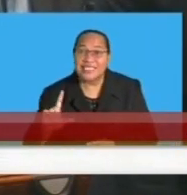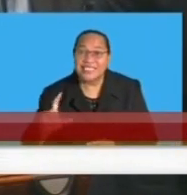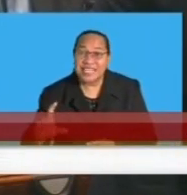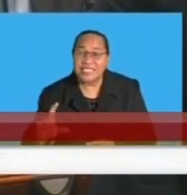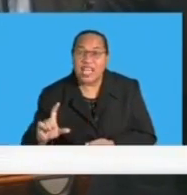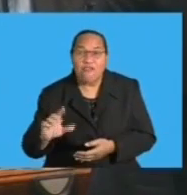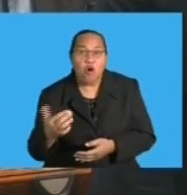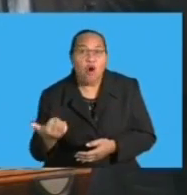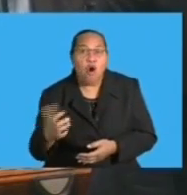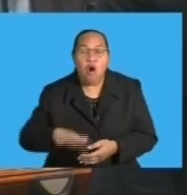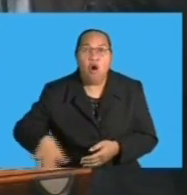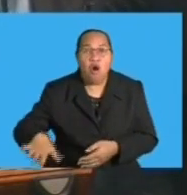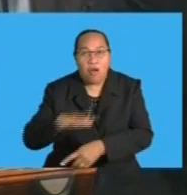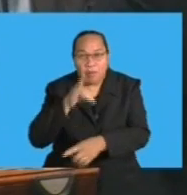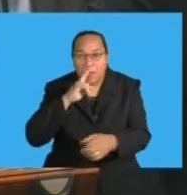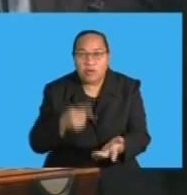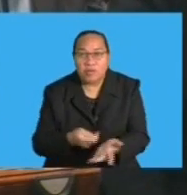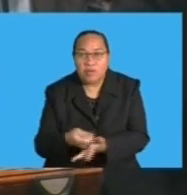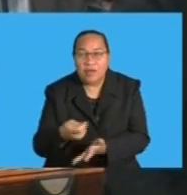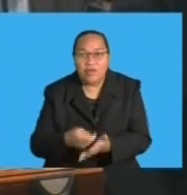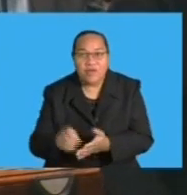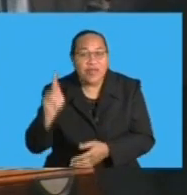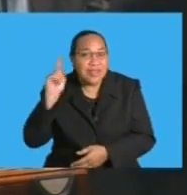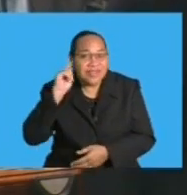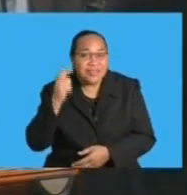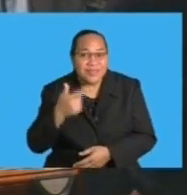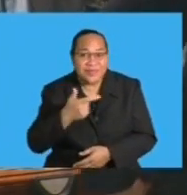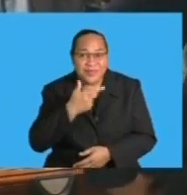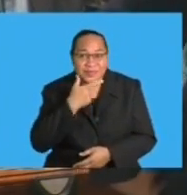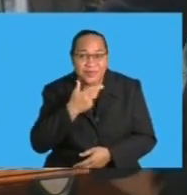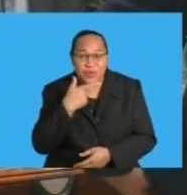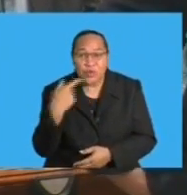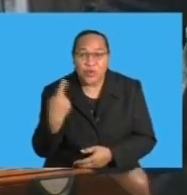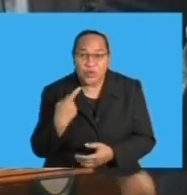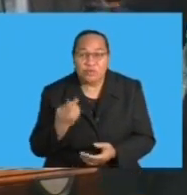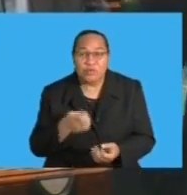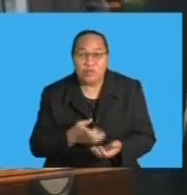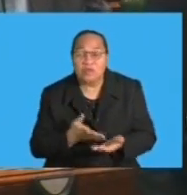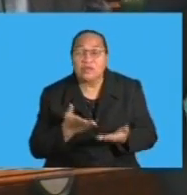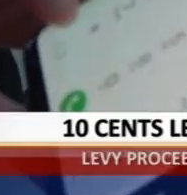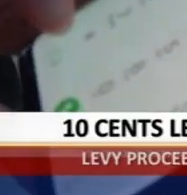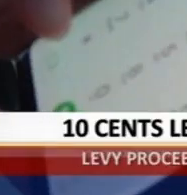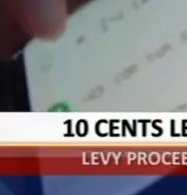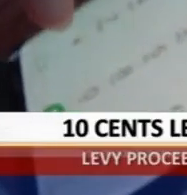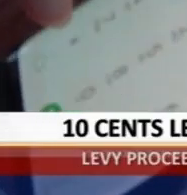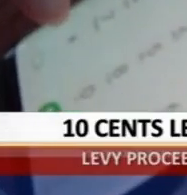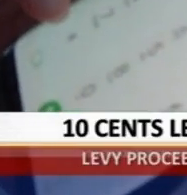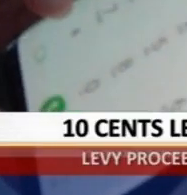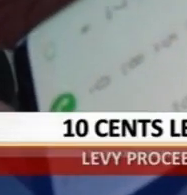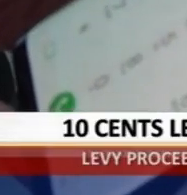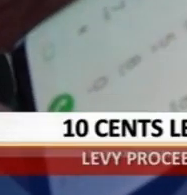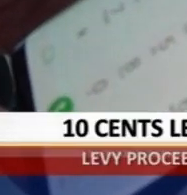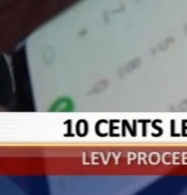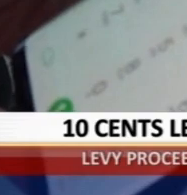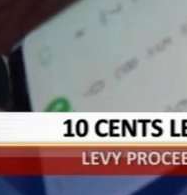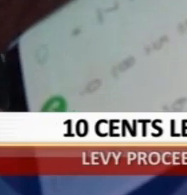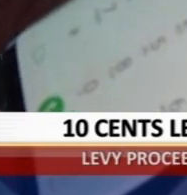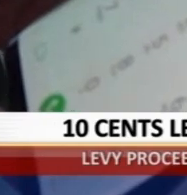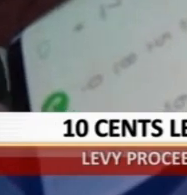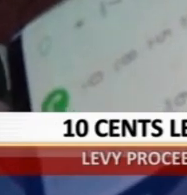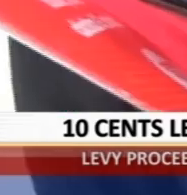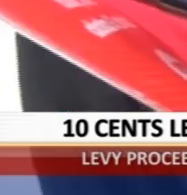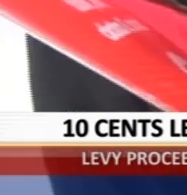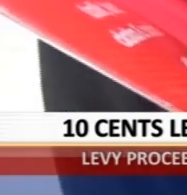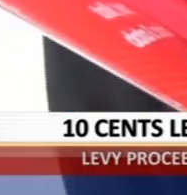a customer or a telecommunications service provider. The Attorney General explaining the reason for the new levy that telecommunication